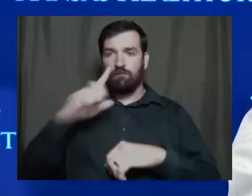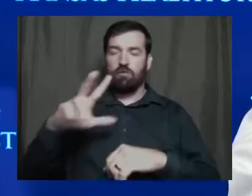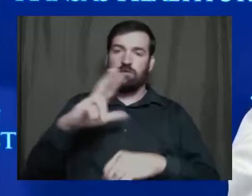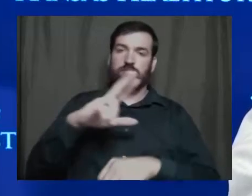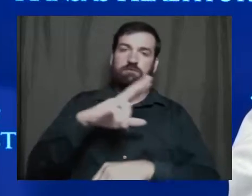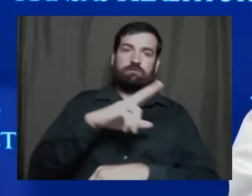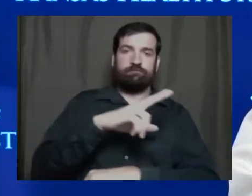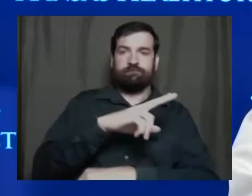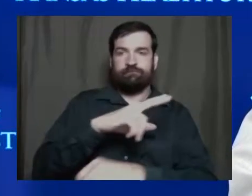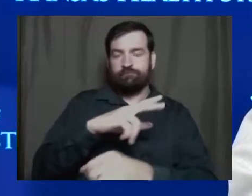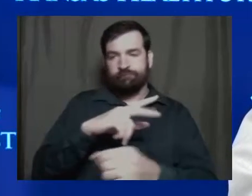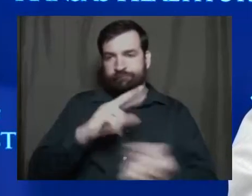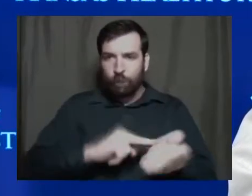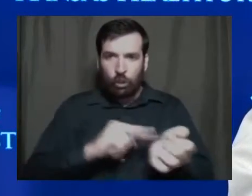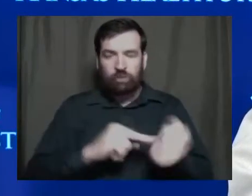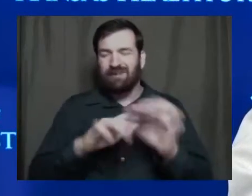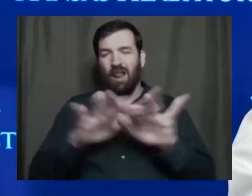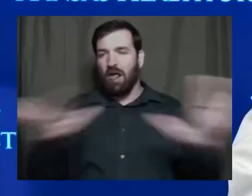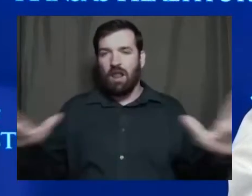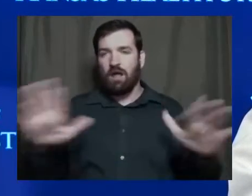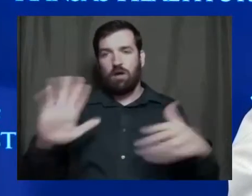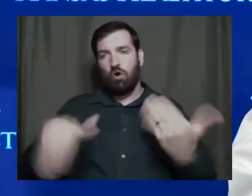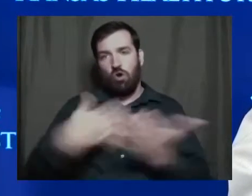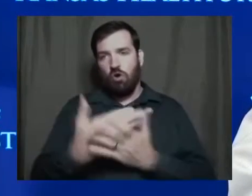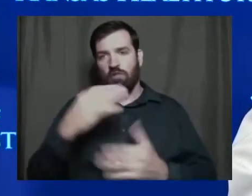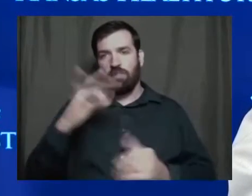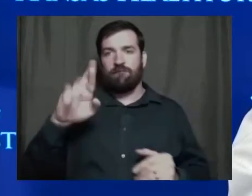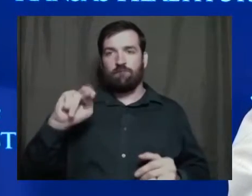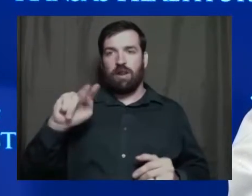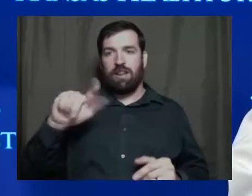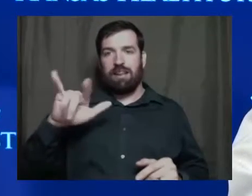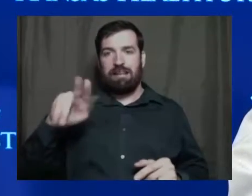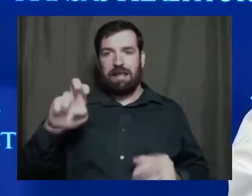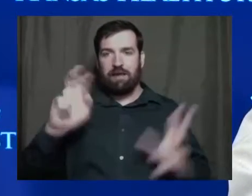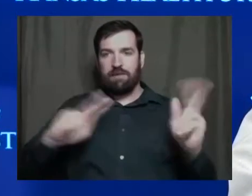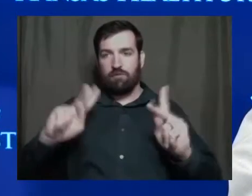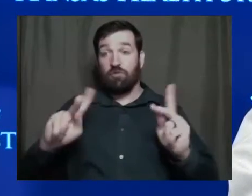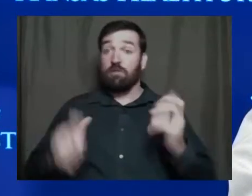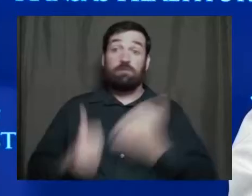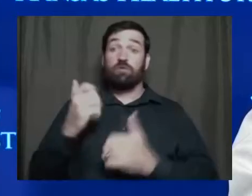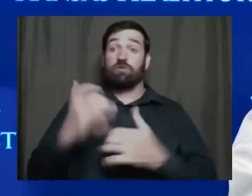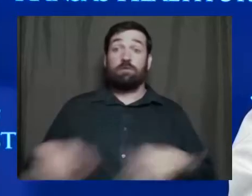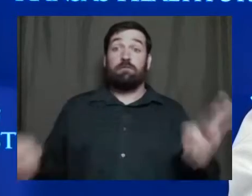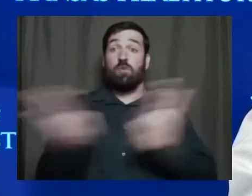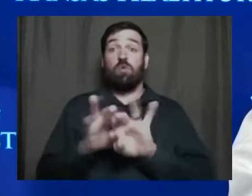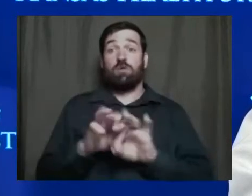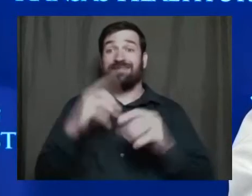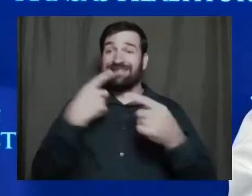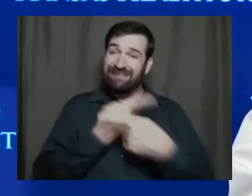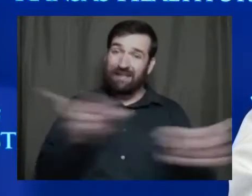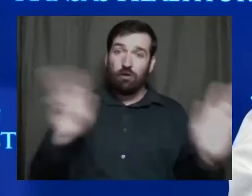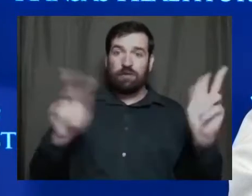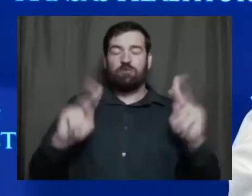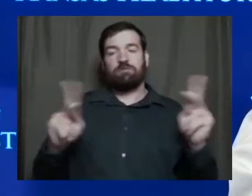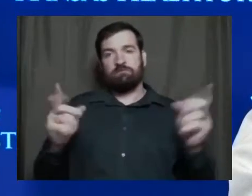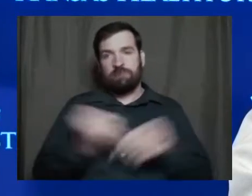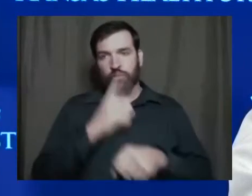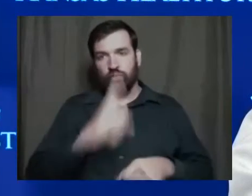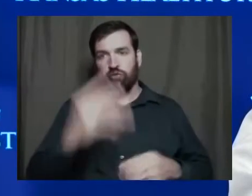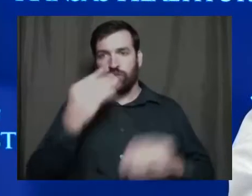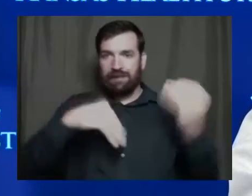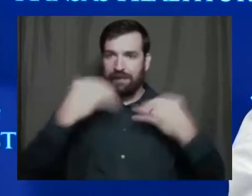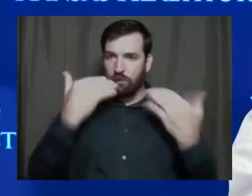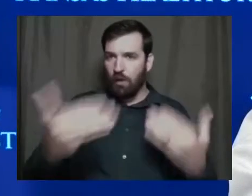the frontline people. And I think the most important thing we do is we try and tell folks to make sure you get some sleep, eat well, exercise,